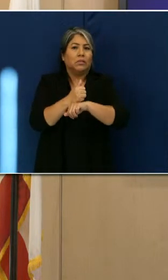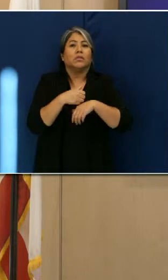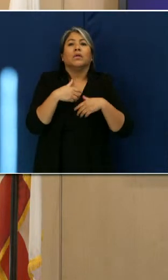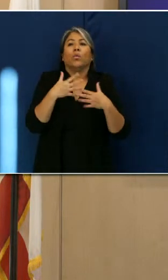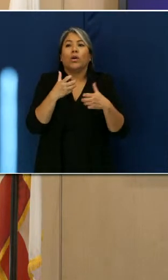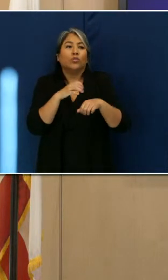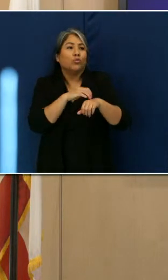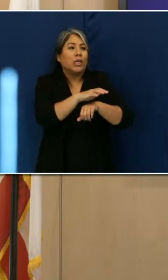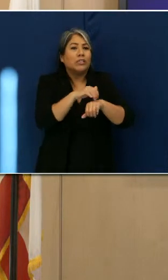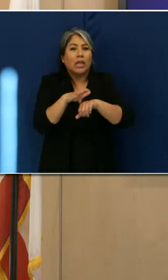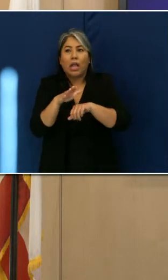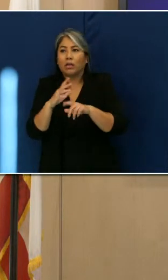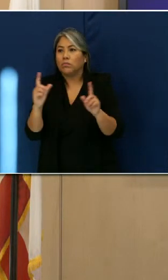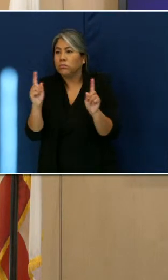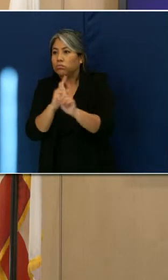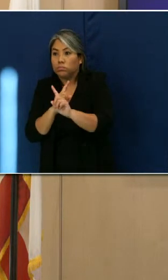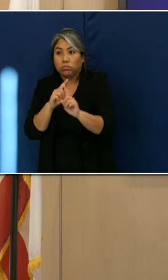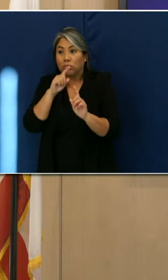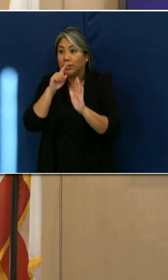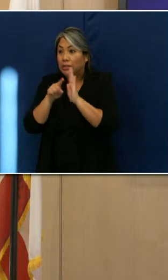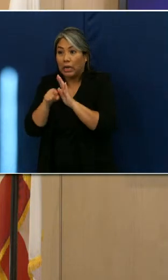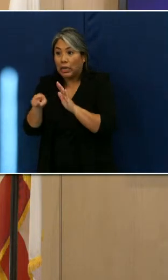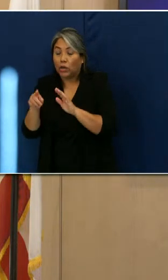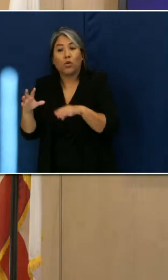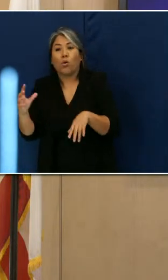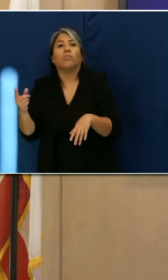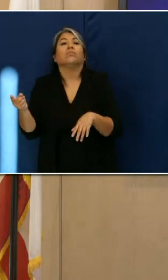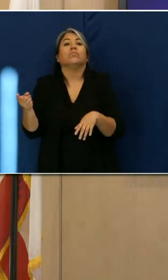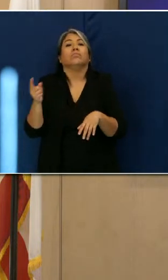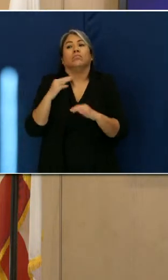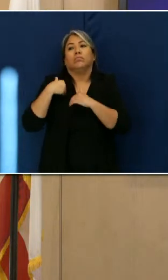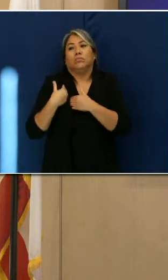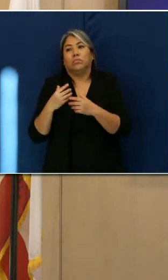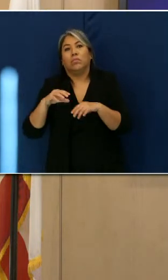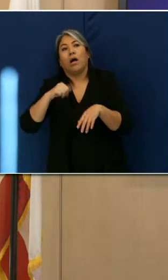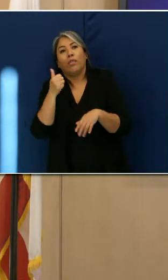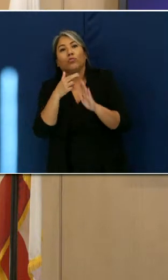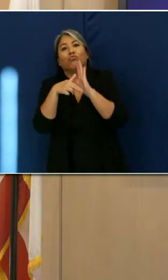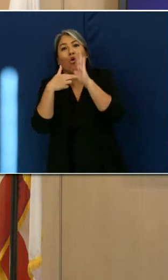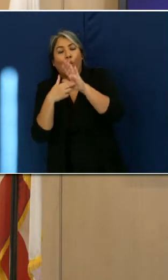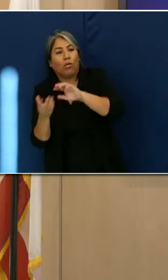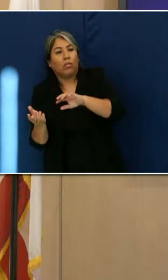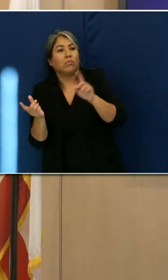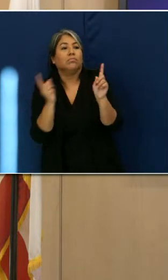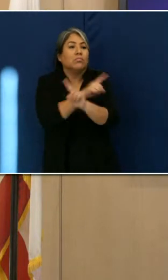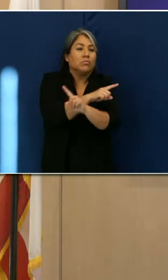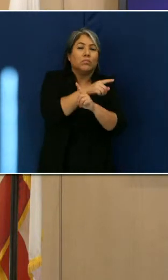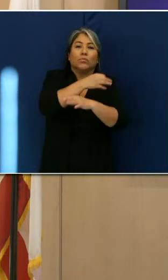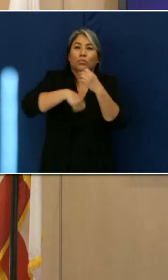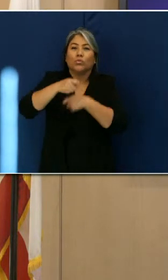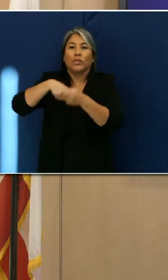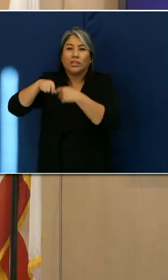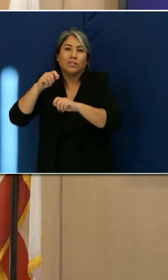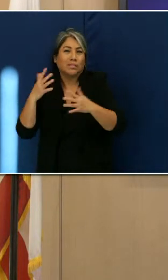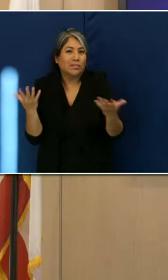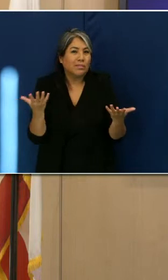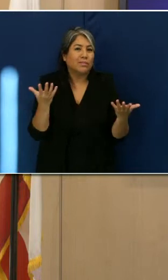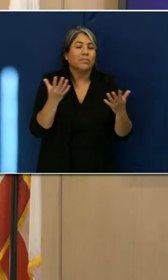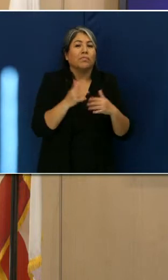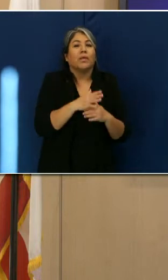redesignate staff. That's to say staff that would normally be in one role being able to be easily transitioned to another, say somebody who might normally